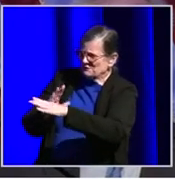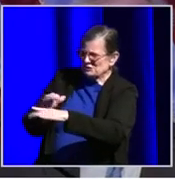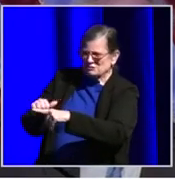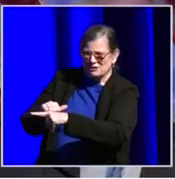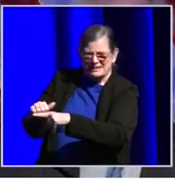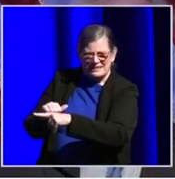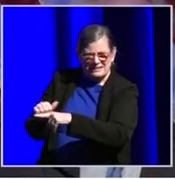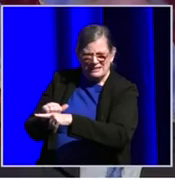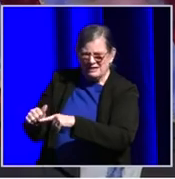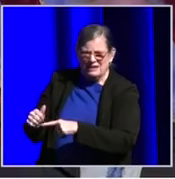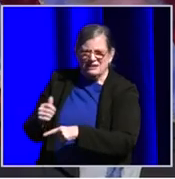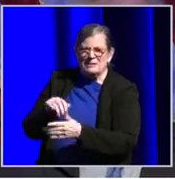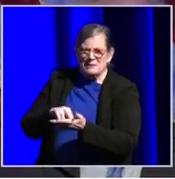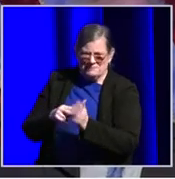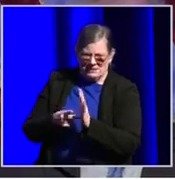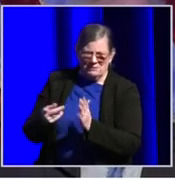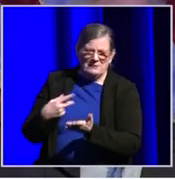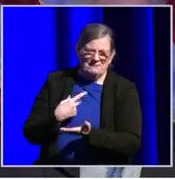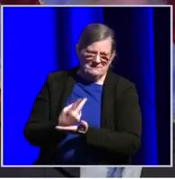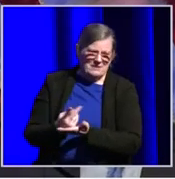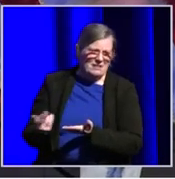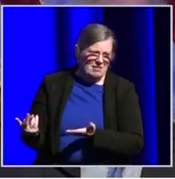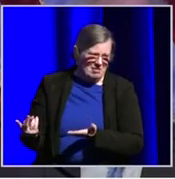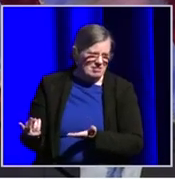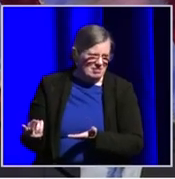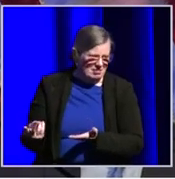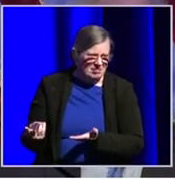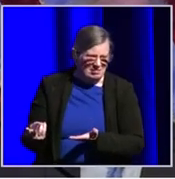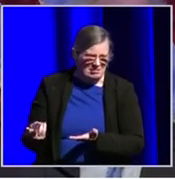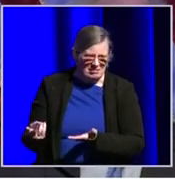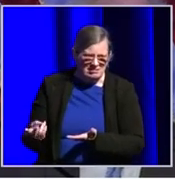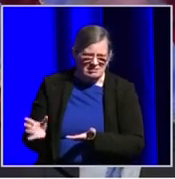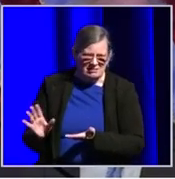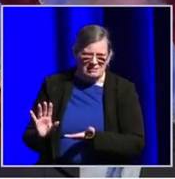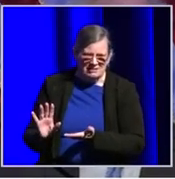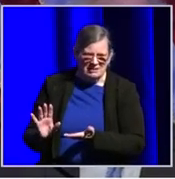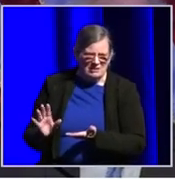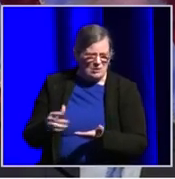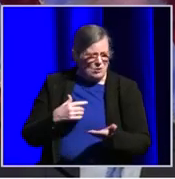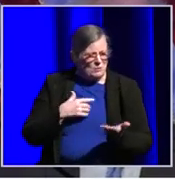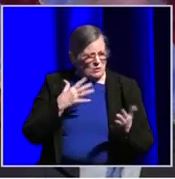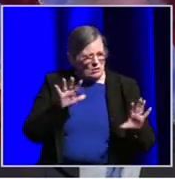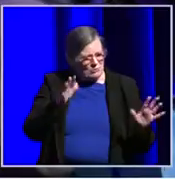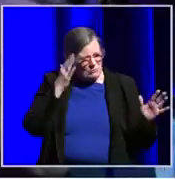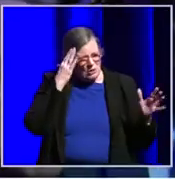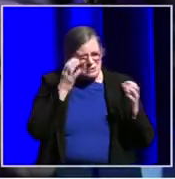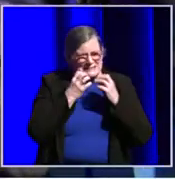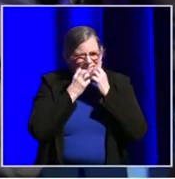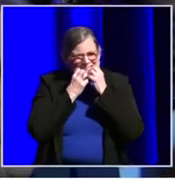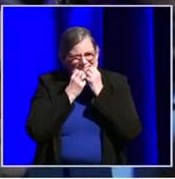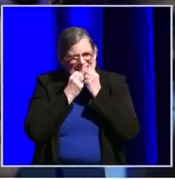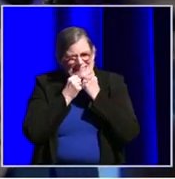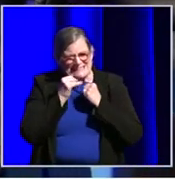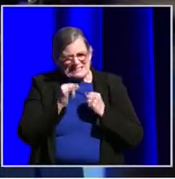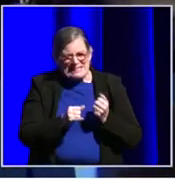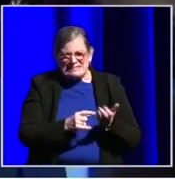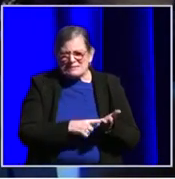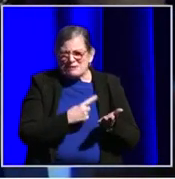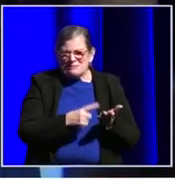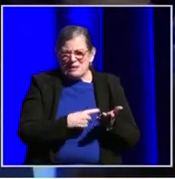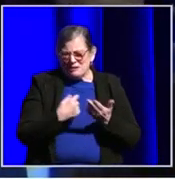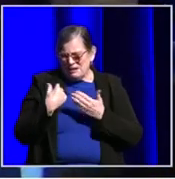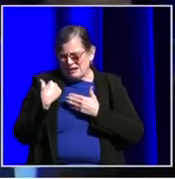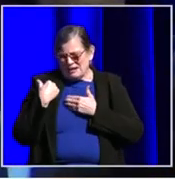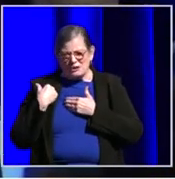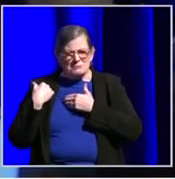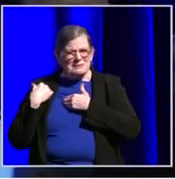our community. We know, especially for our young people, that sometimes accountability